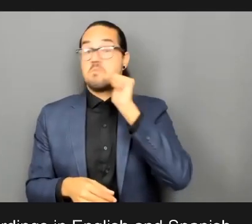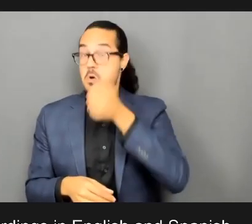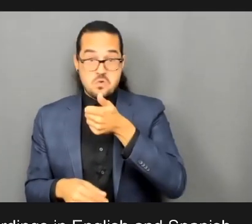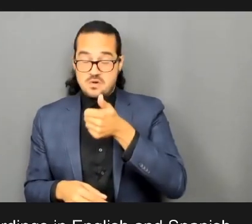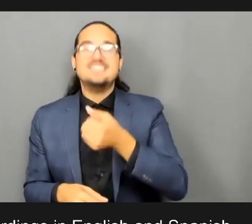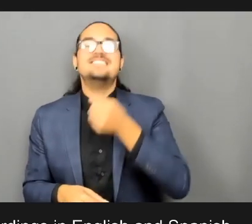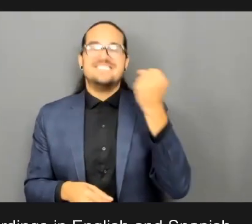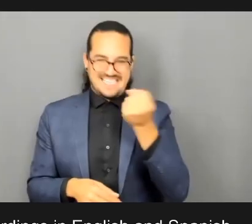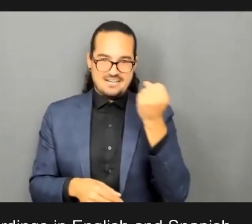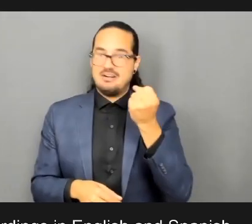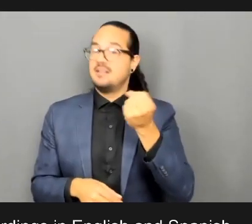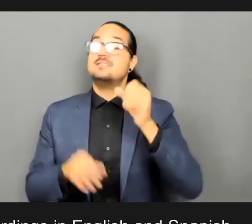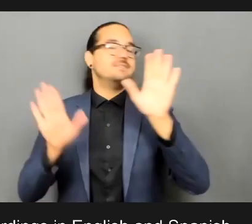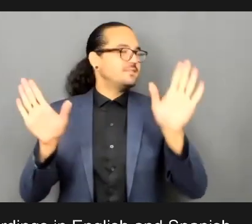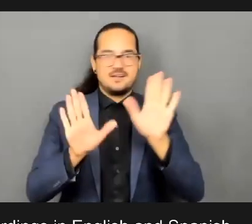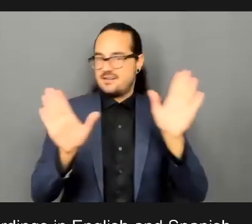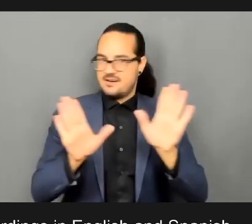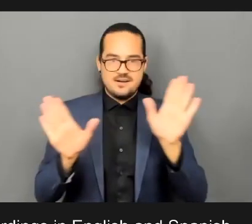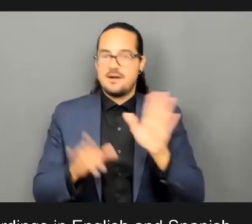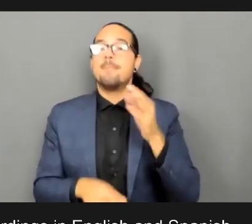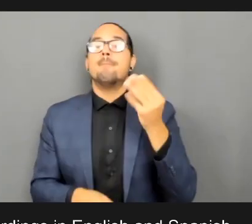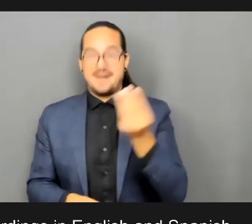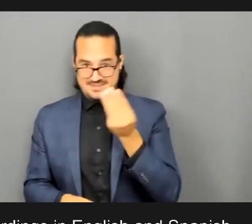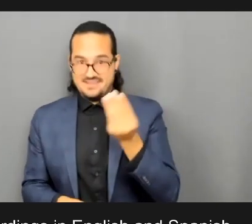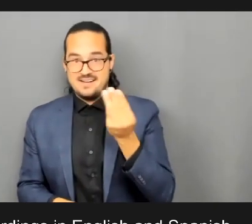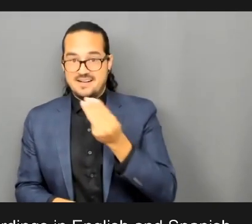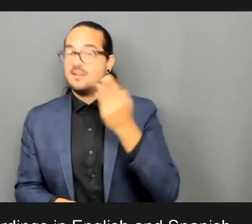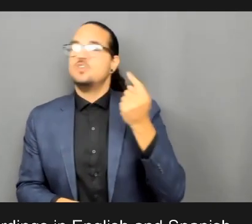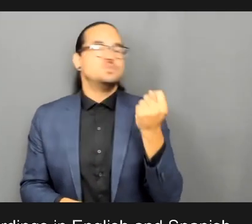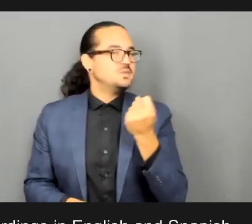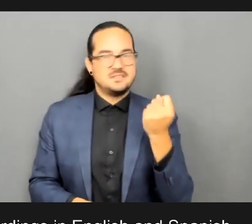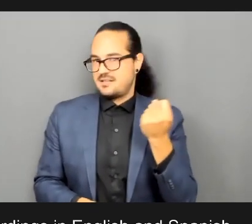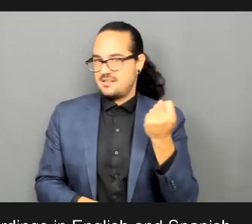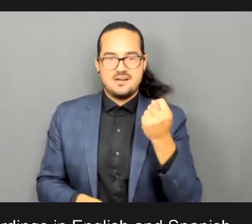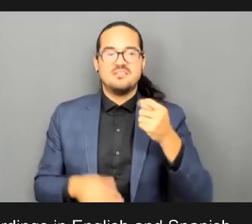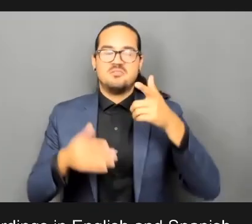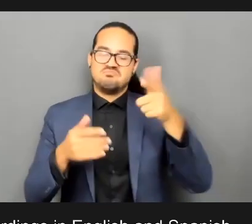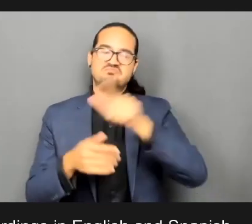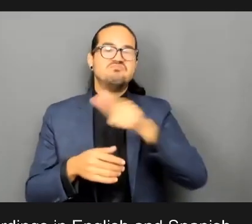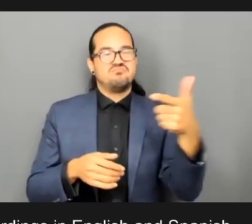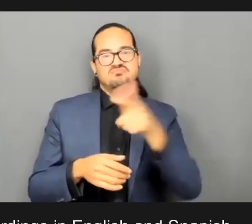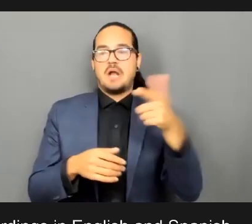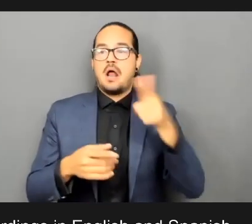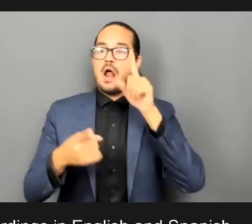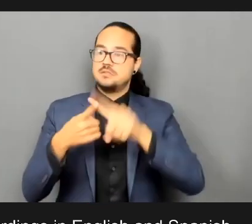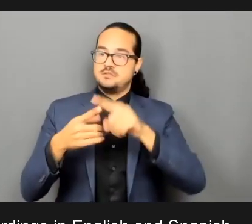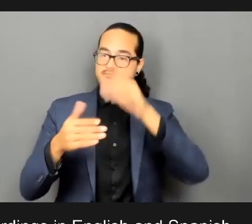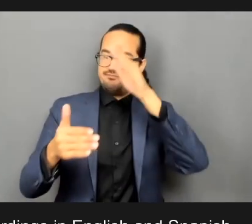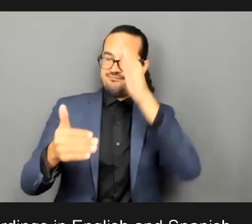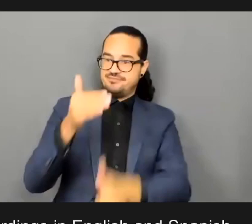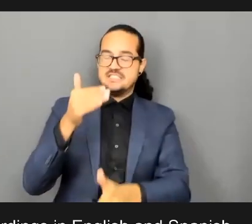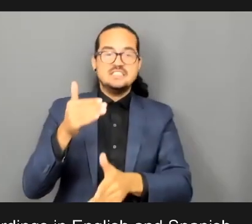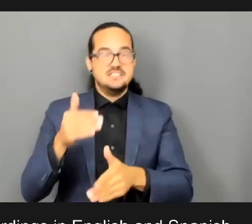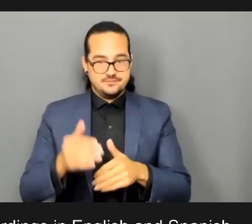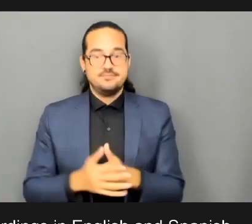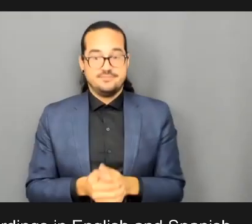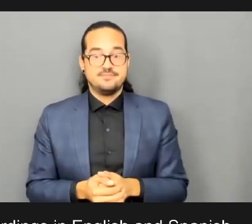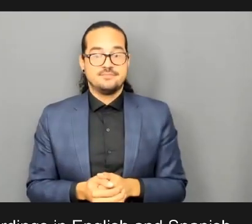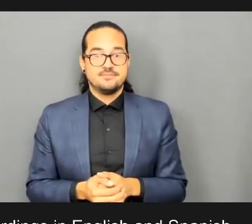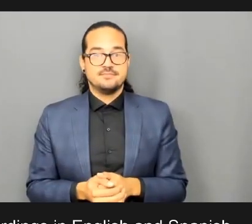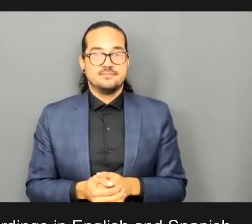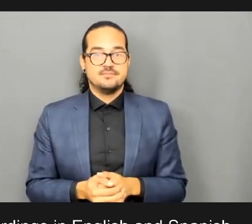and so on until we have to cut it off. There will be a schedule up on